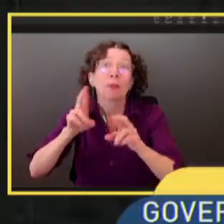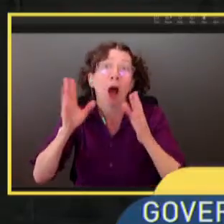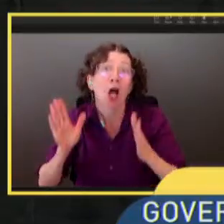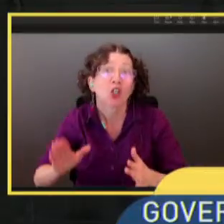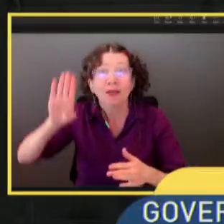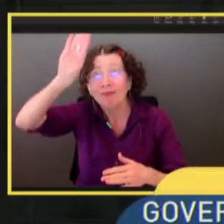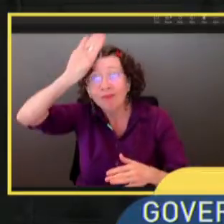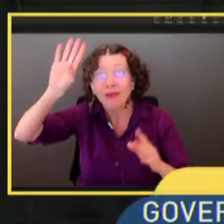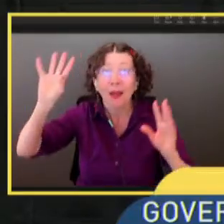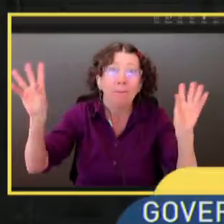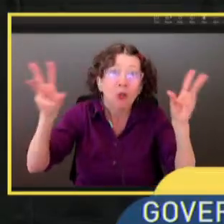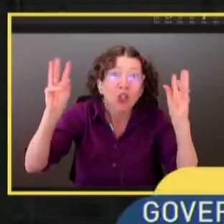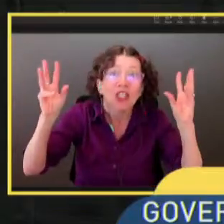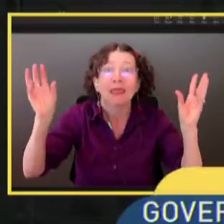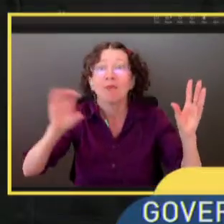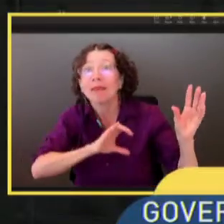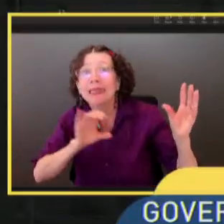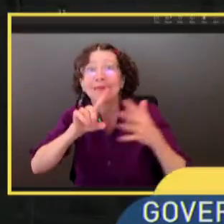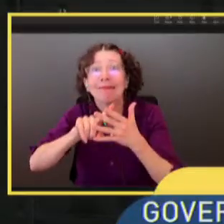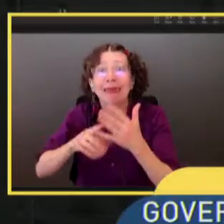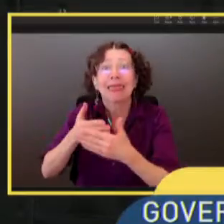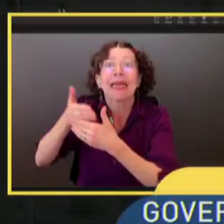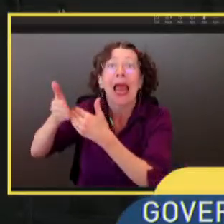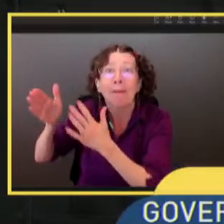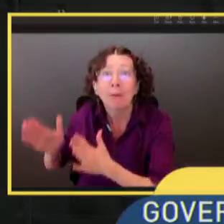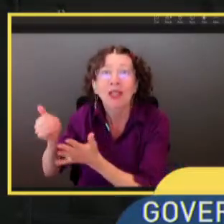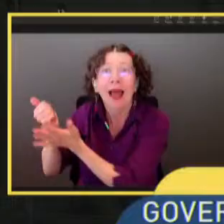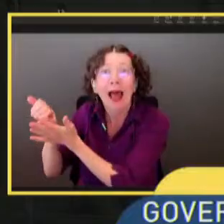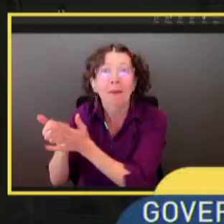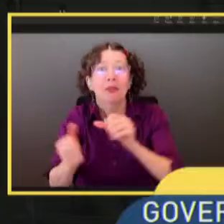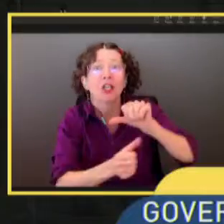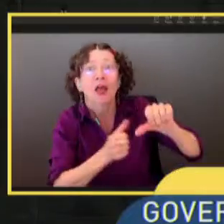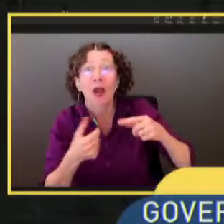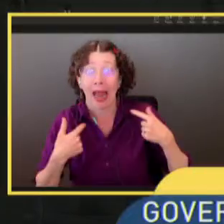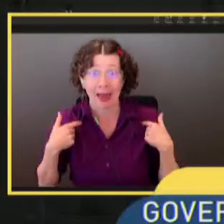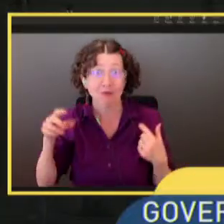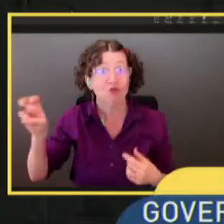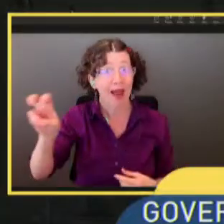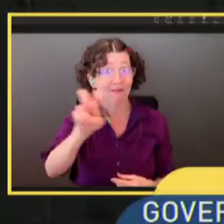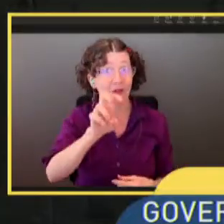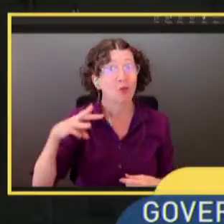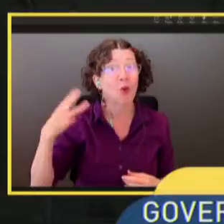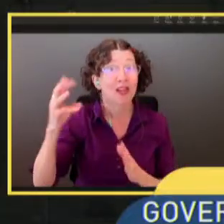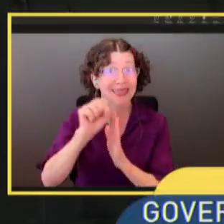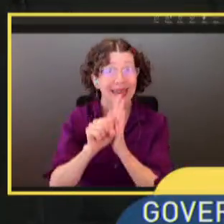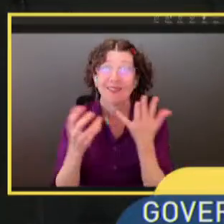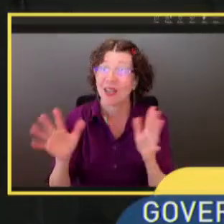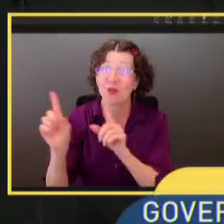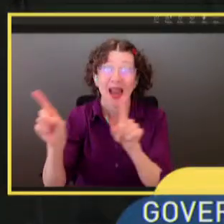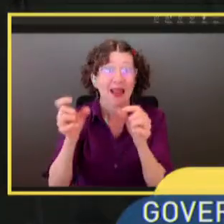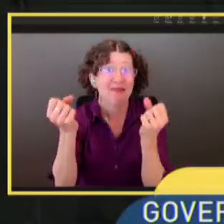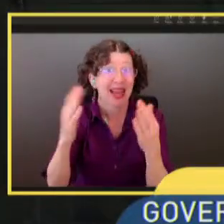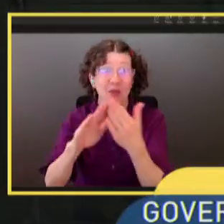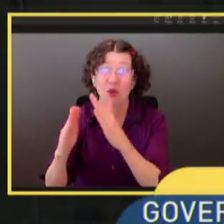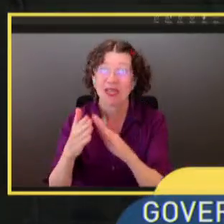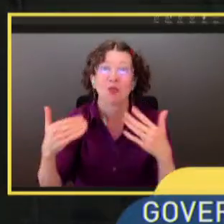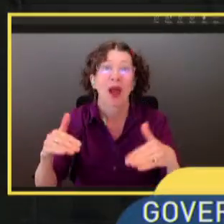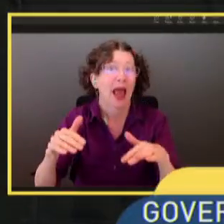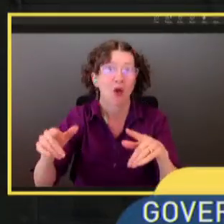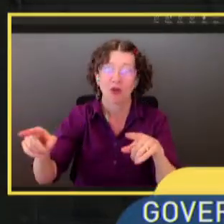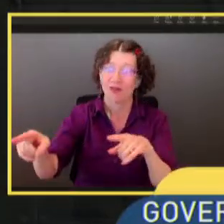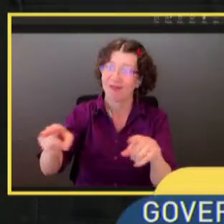So it has been a difficult week for the people of the state of Washington, and I want to express my deep appreciation to all the first